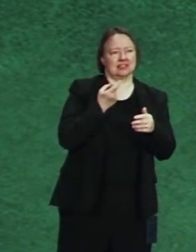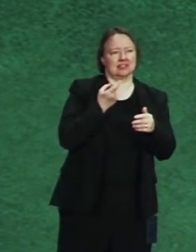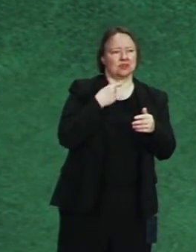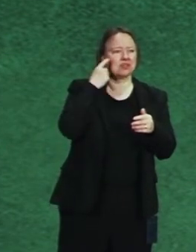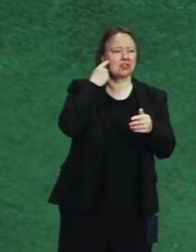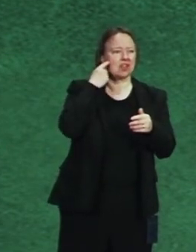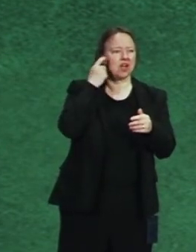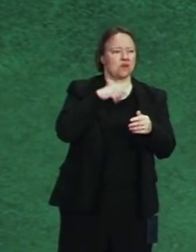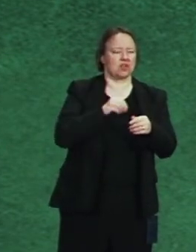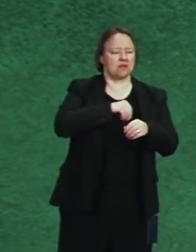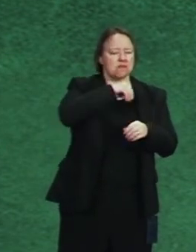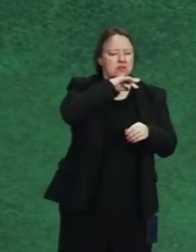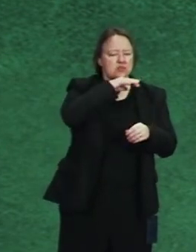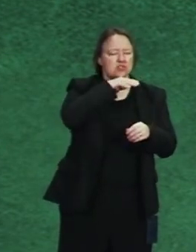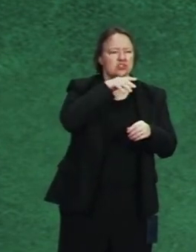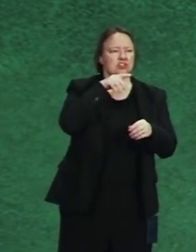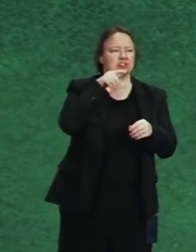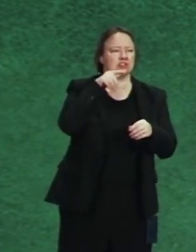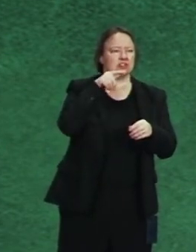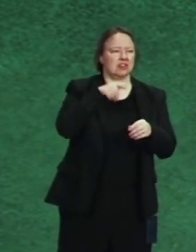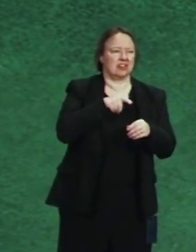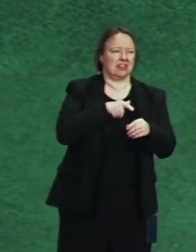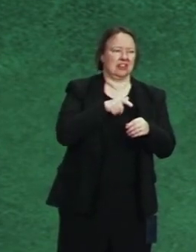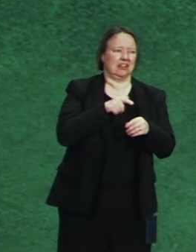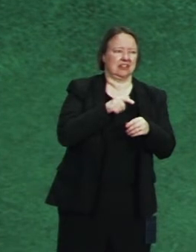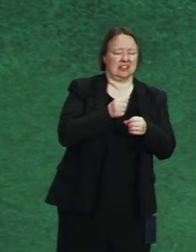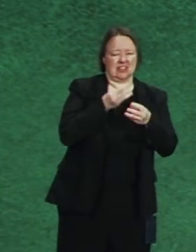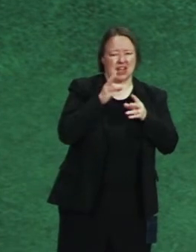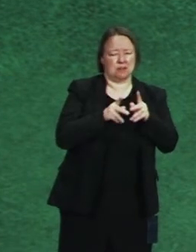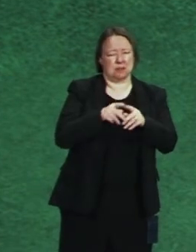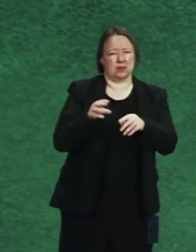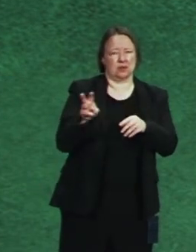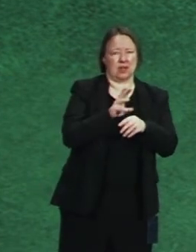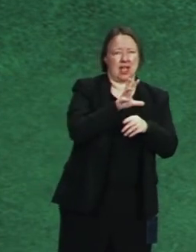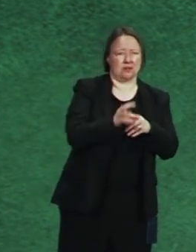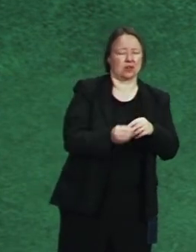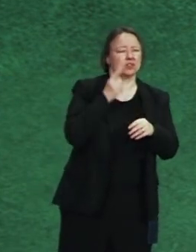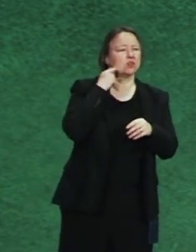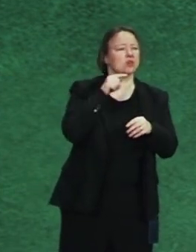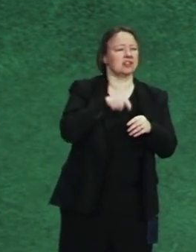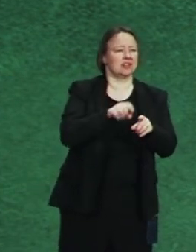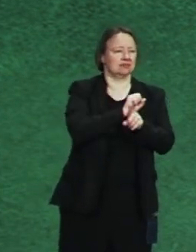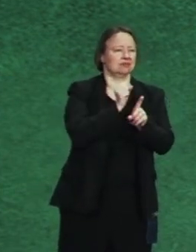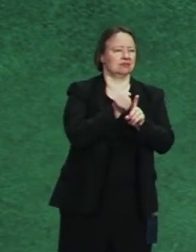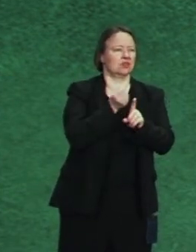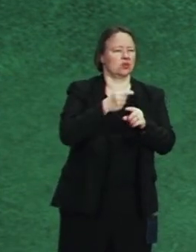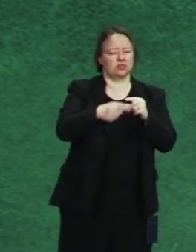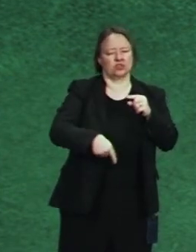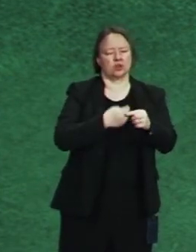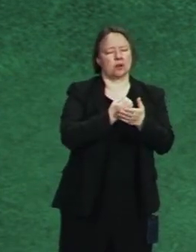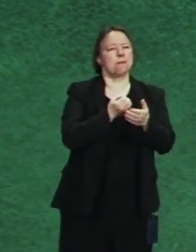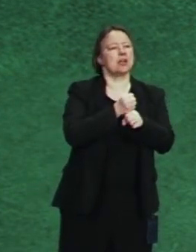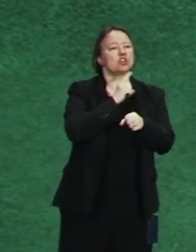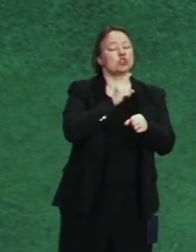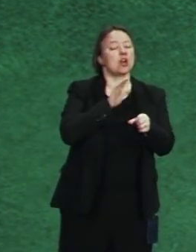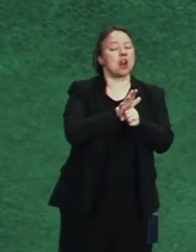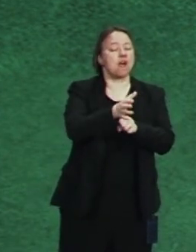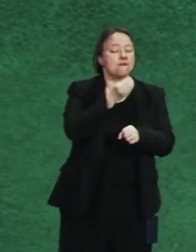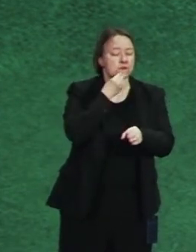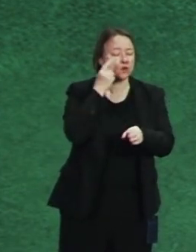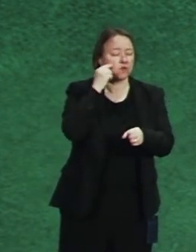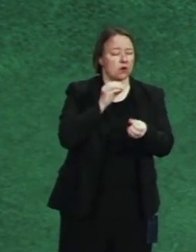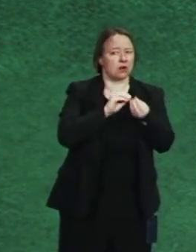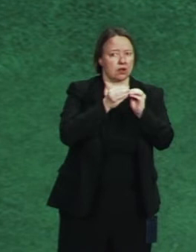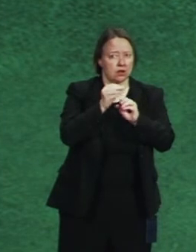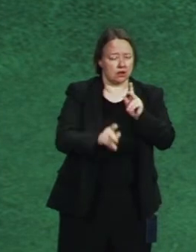the pollution of our water bodies. So there's more people and worse water. So in the case of tackling the two, making sure there's enough food, our